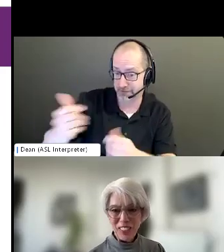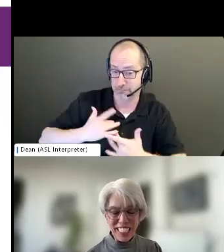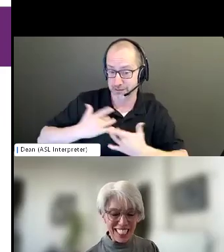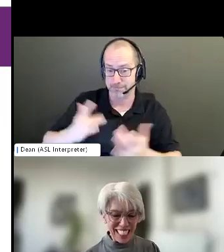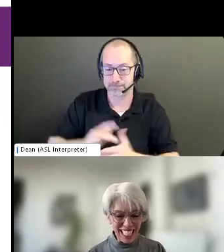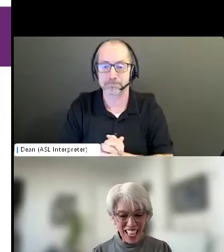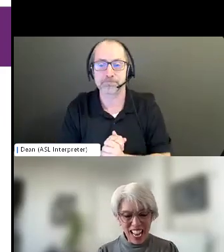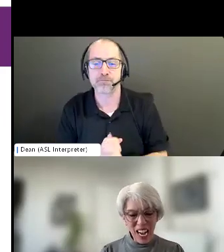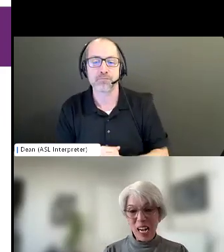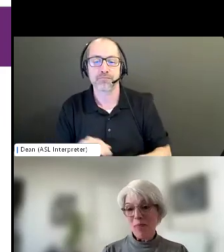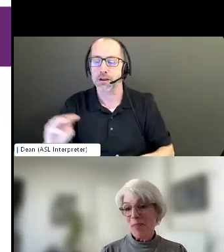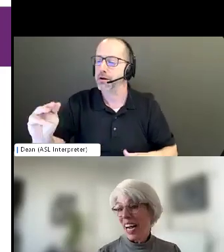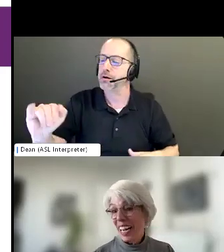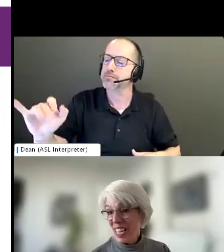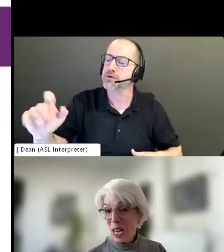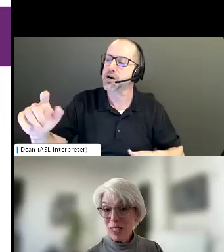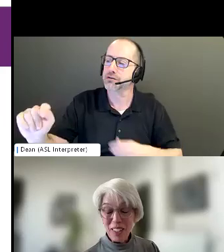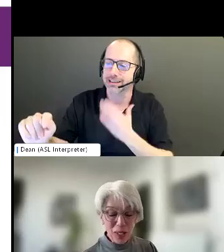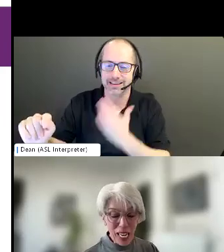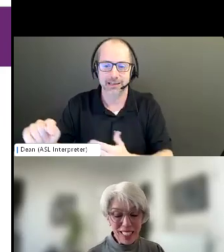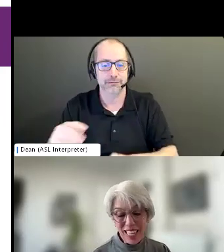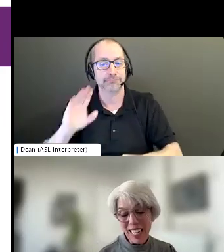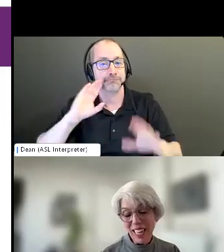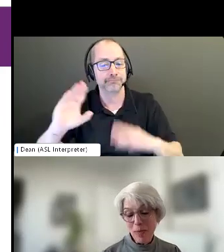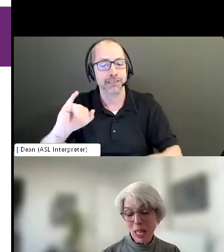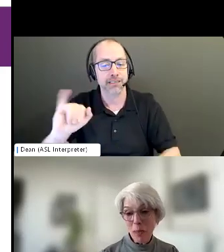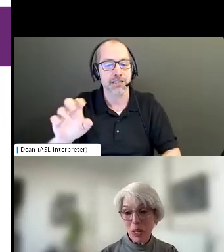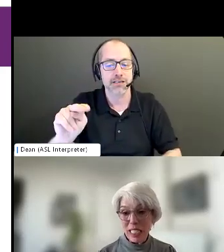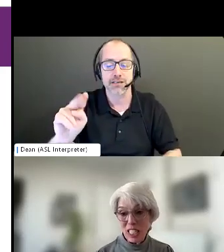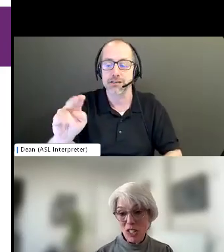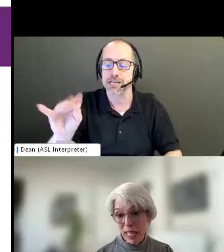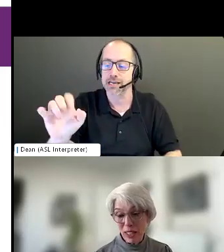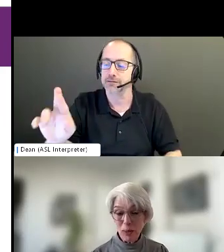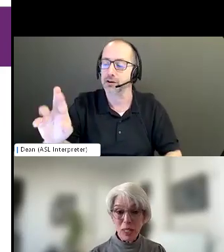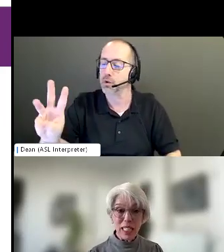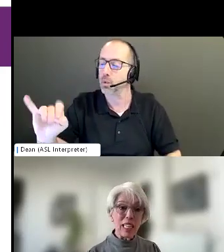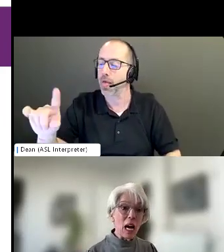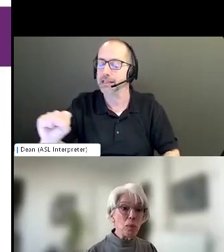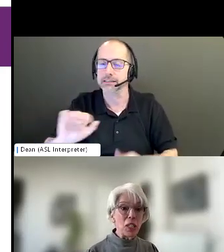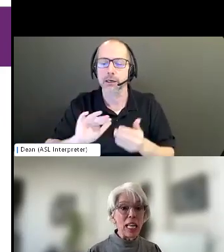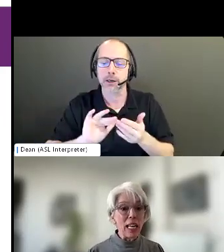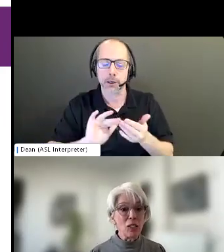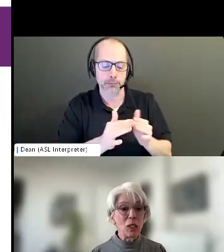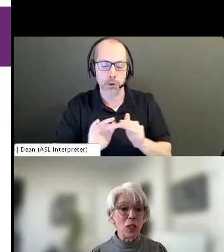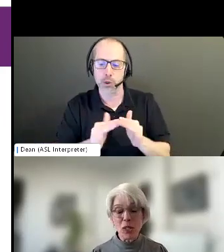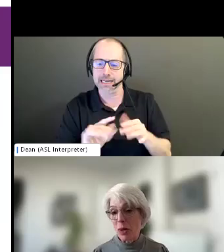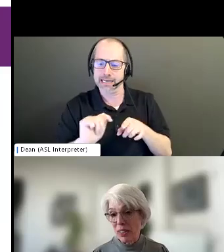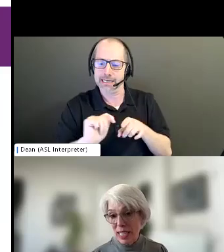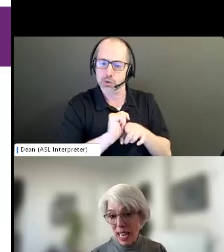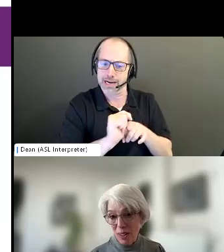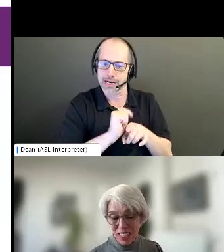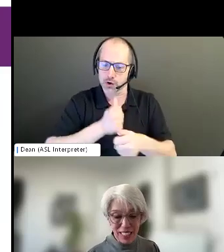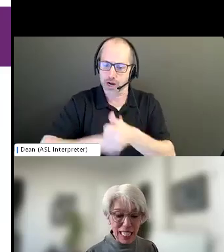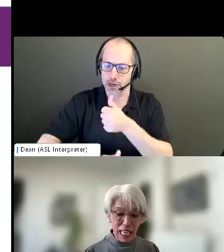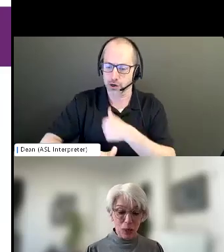Thanks, Margaret. Hi, I'm Jennifer Wells, and I'm the community trainer with the Alberta Elder Abuse